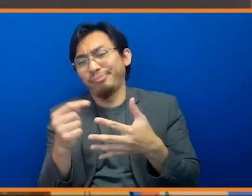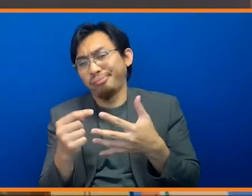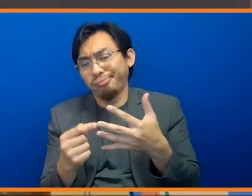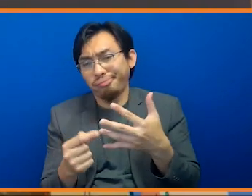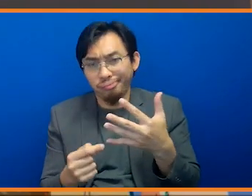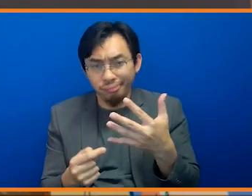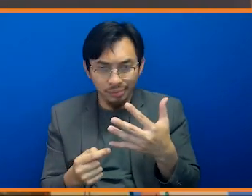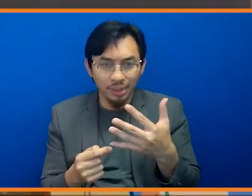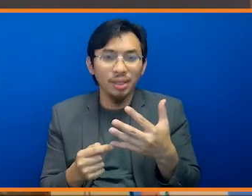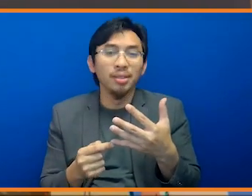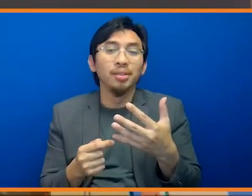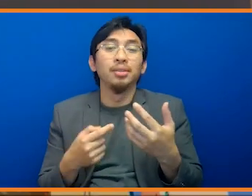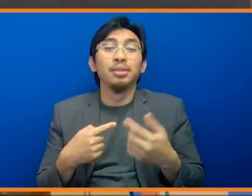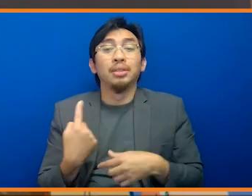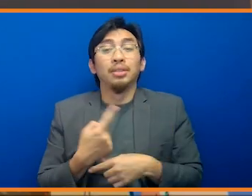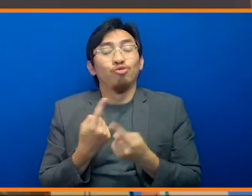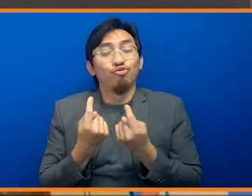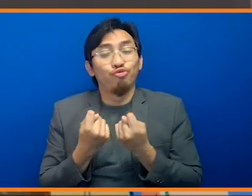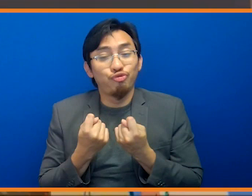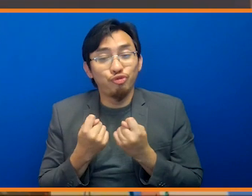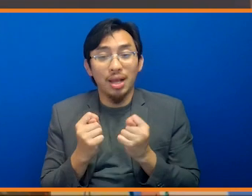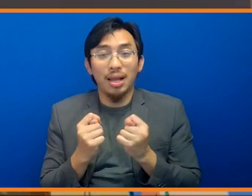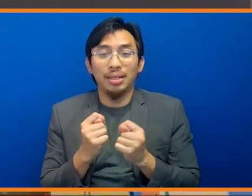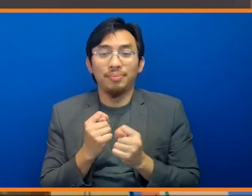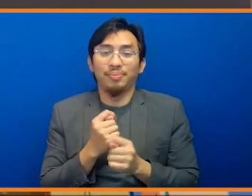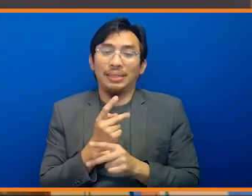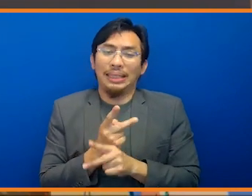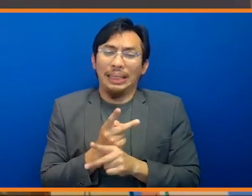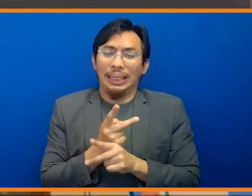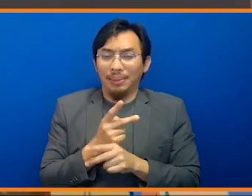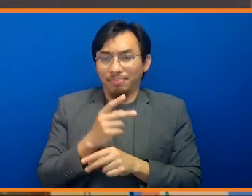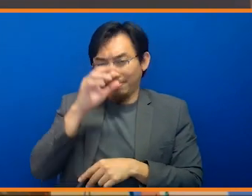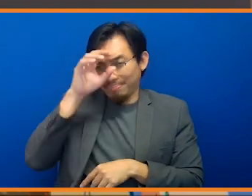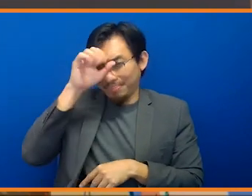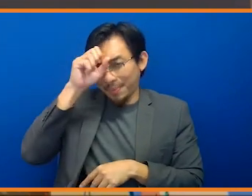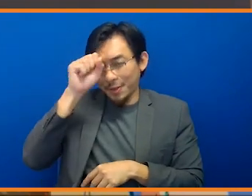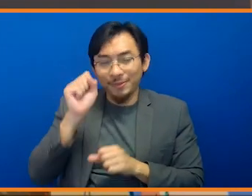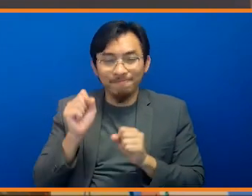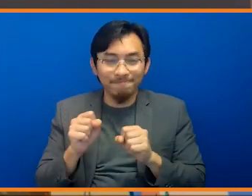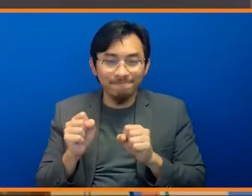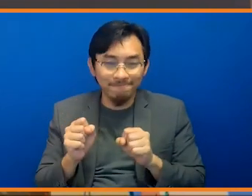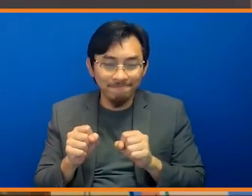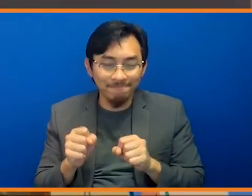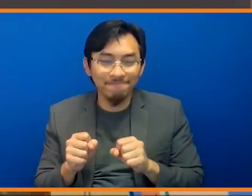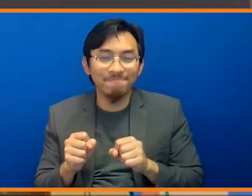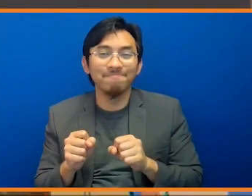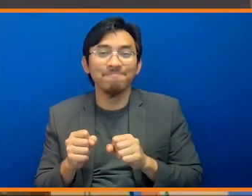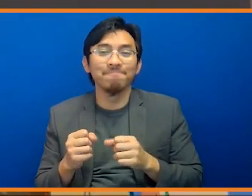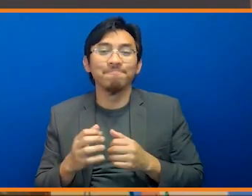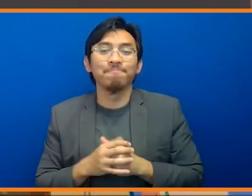the how we try to keep the memory to yeah